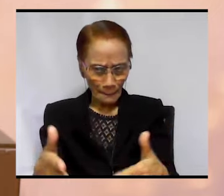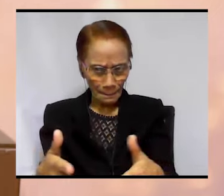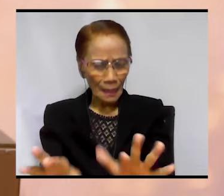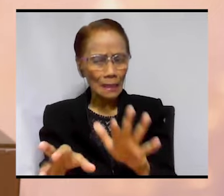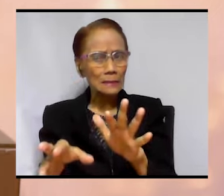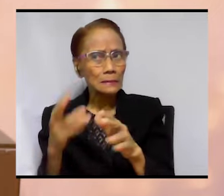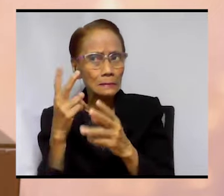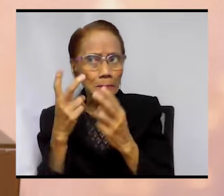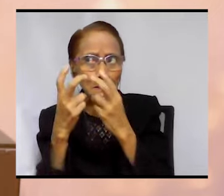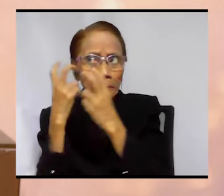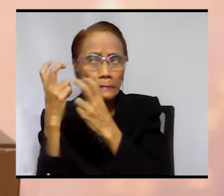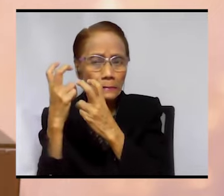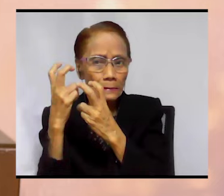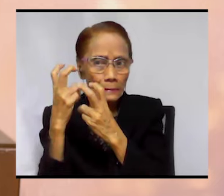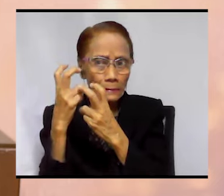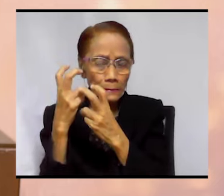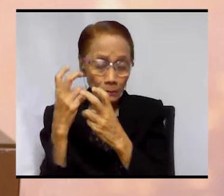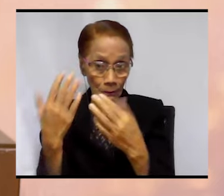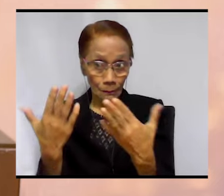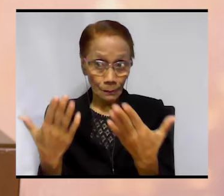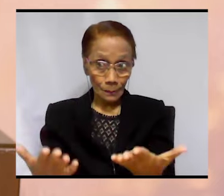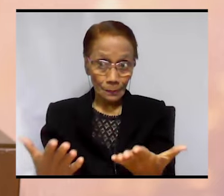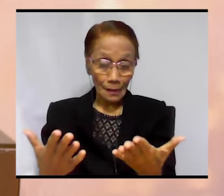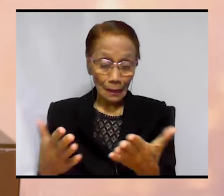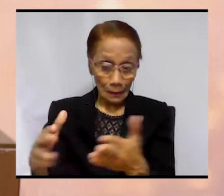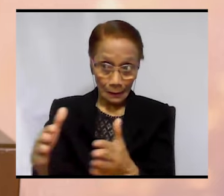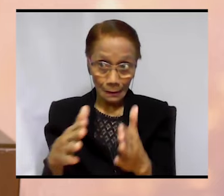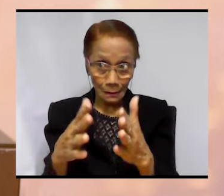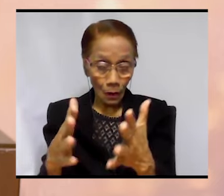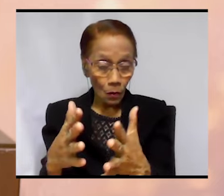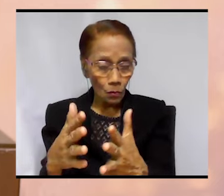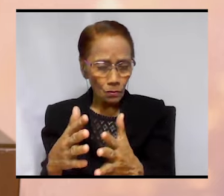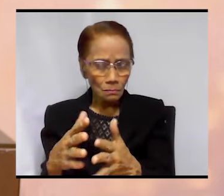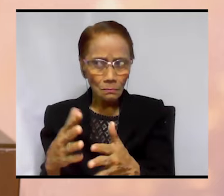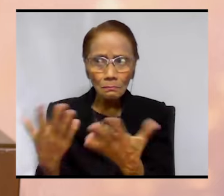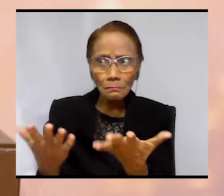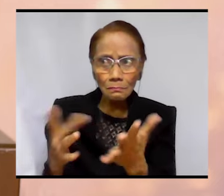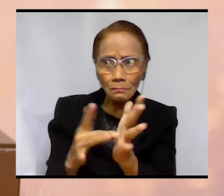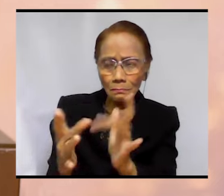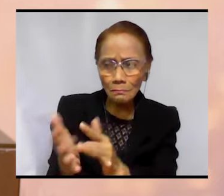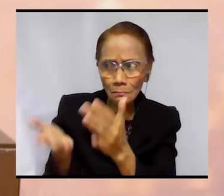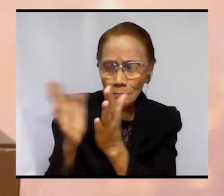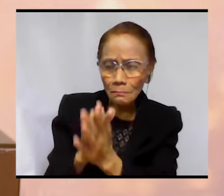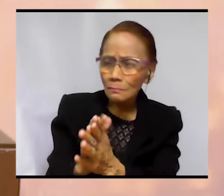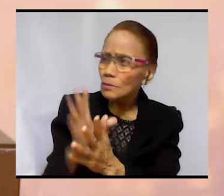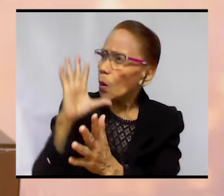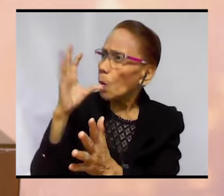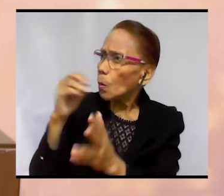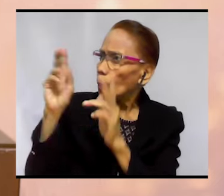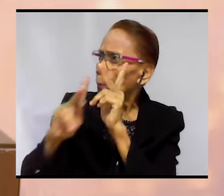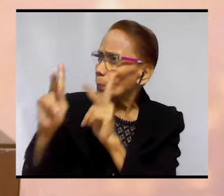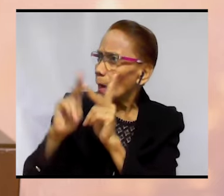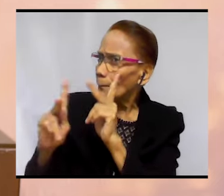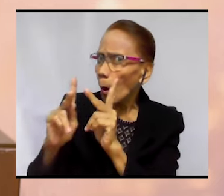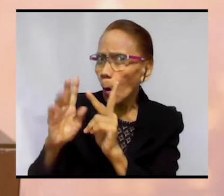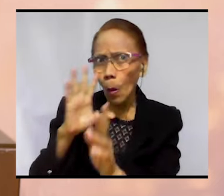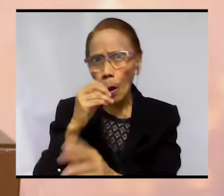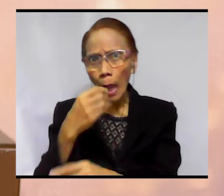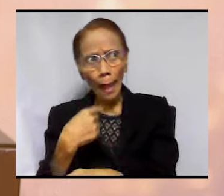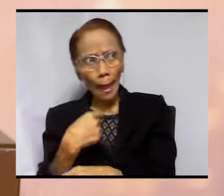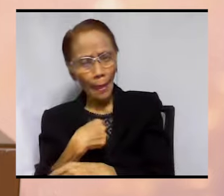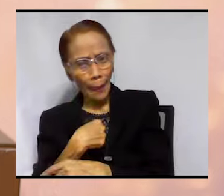to Caesarea Philippi, where Jesus asked his disciples, who do people say that he is?